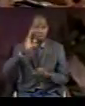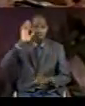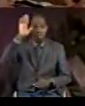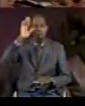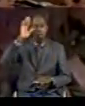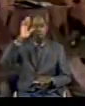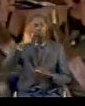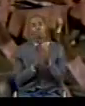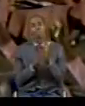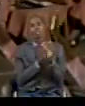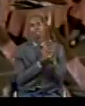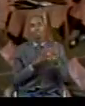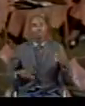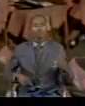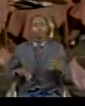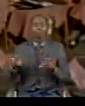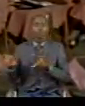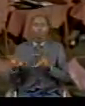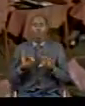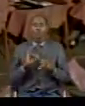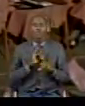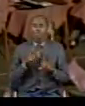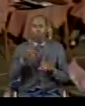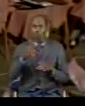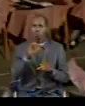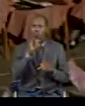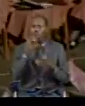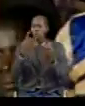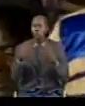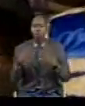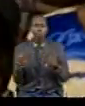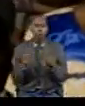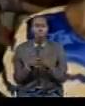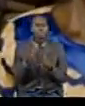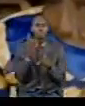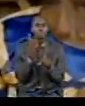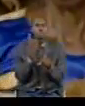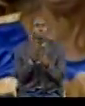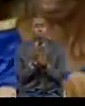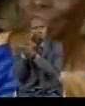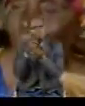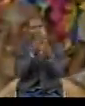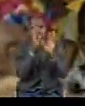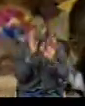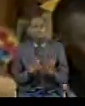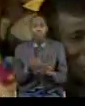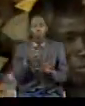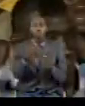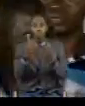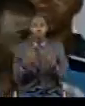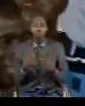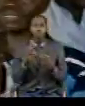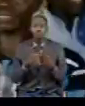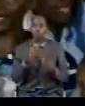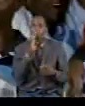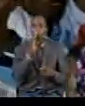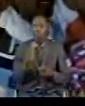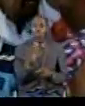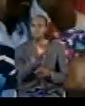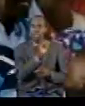I didn't come as a spectator. You didn't come as a spectator. You came to be a